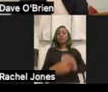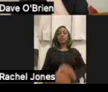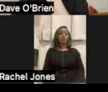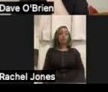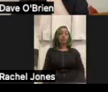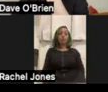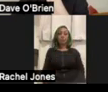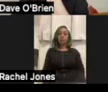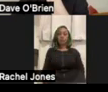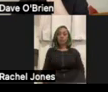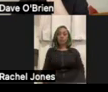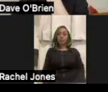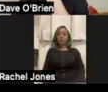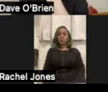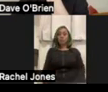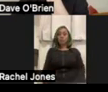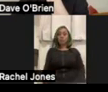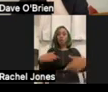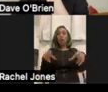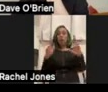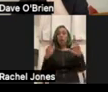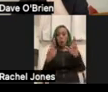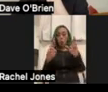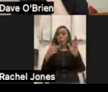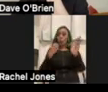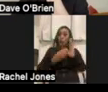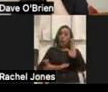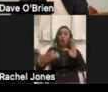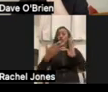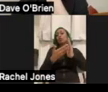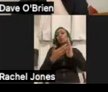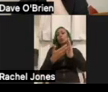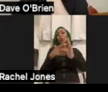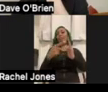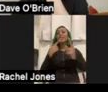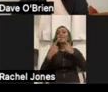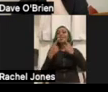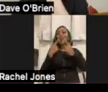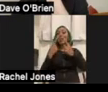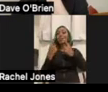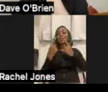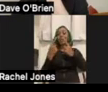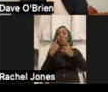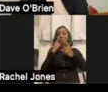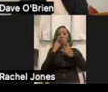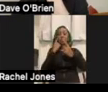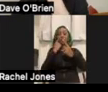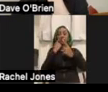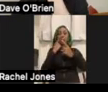we are hoping to contribute to that body of country of origin data in a way that